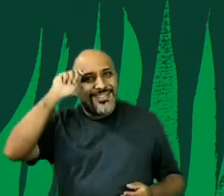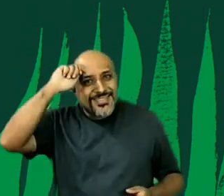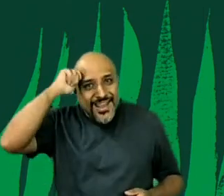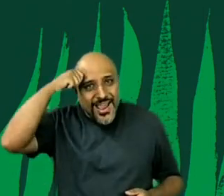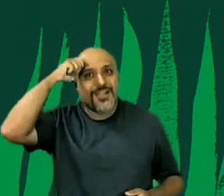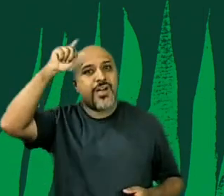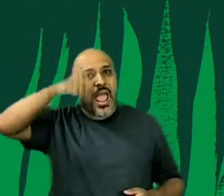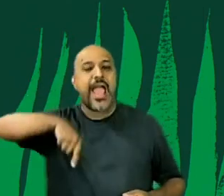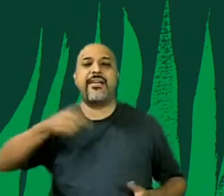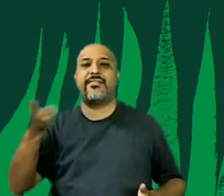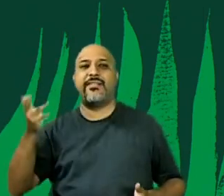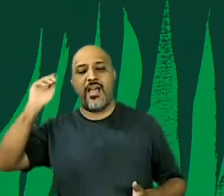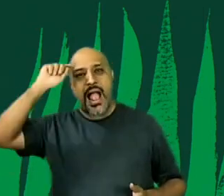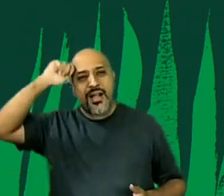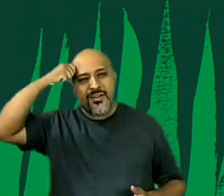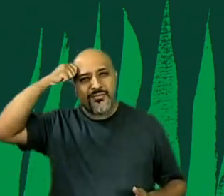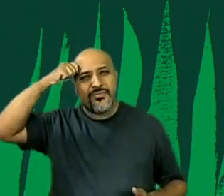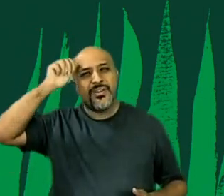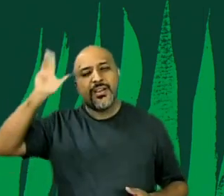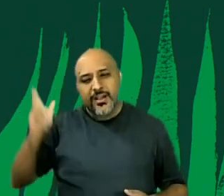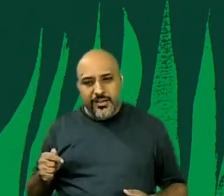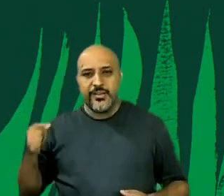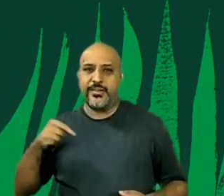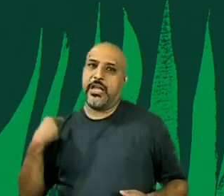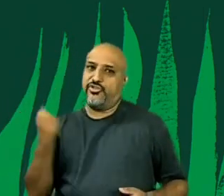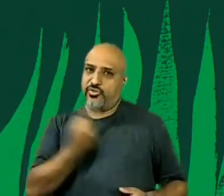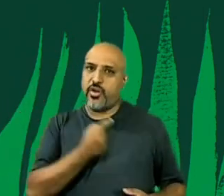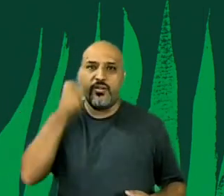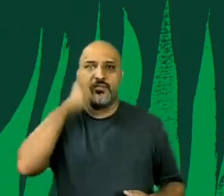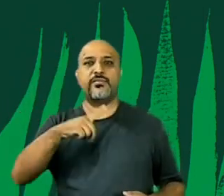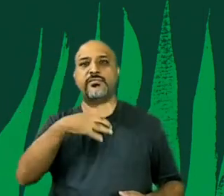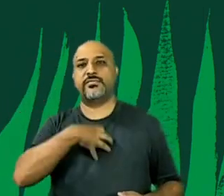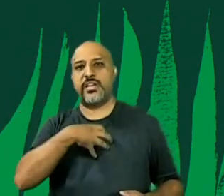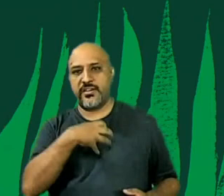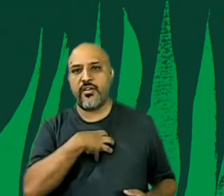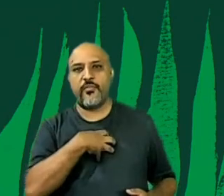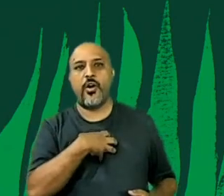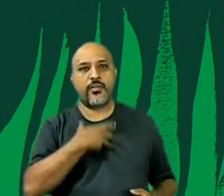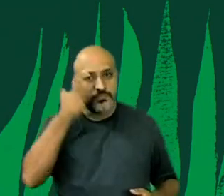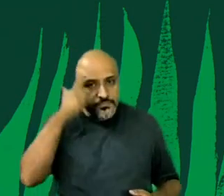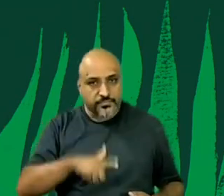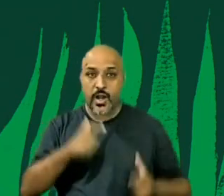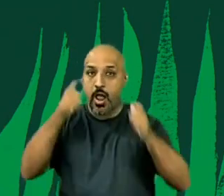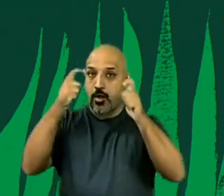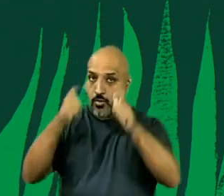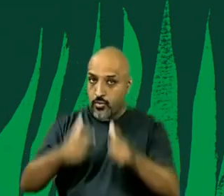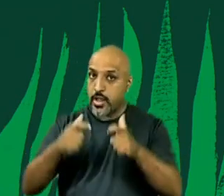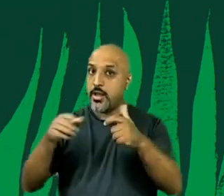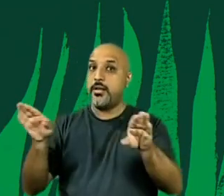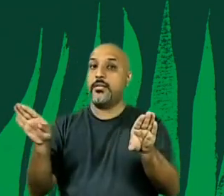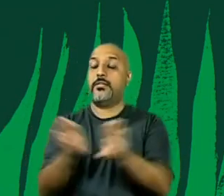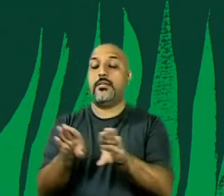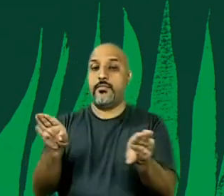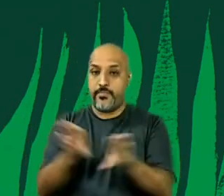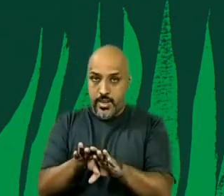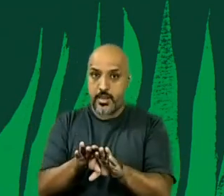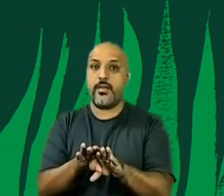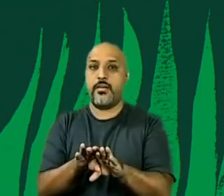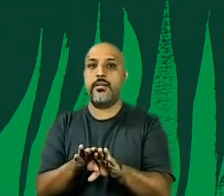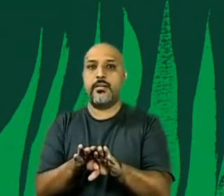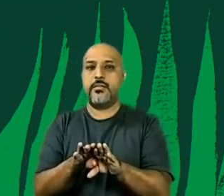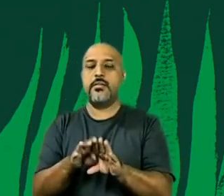Black Brazilians, Africa, in a sense, it is also a place